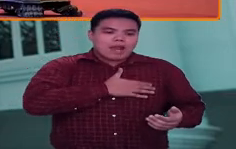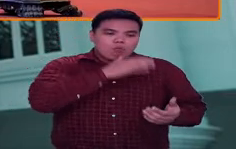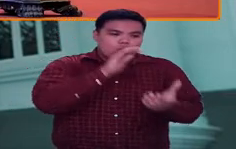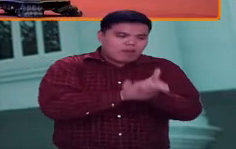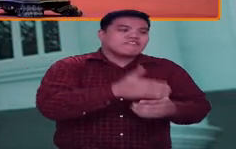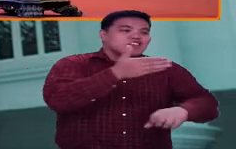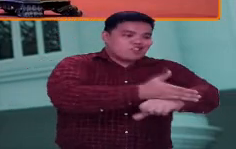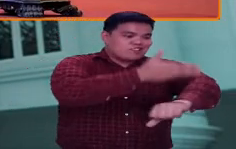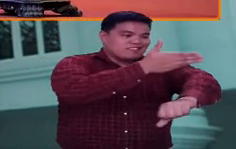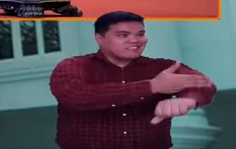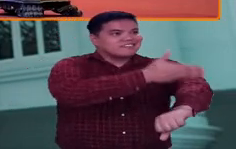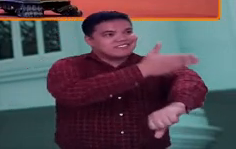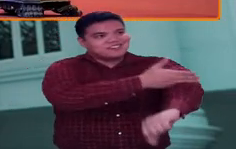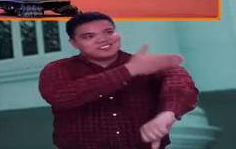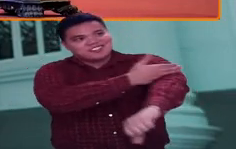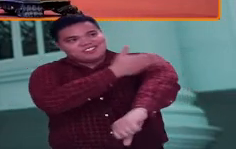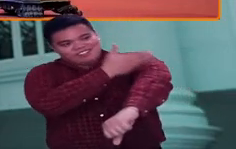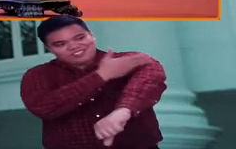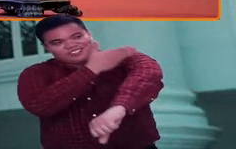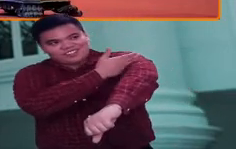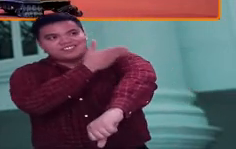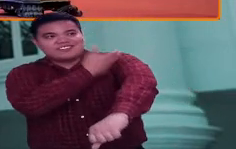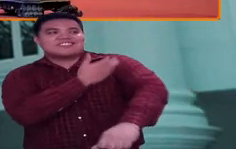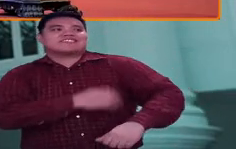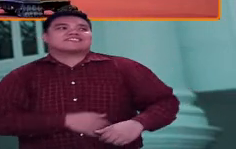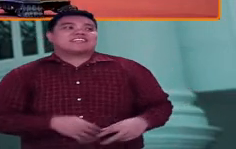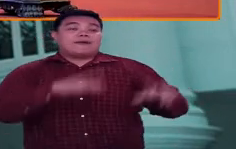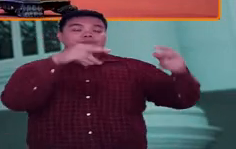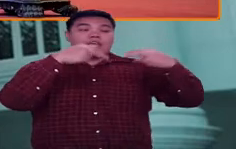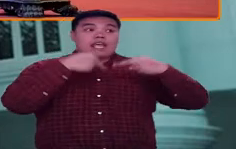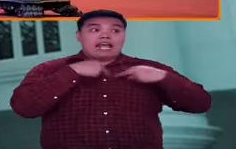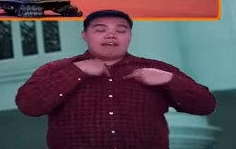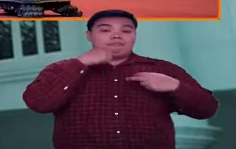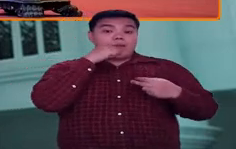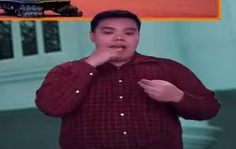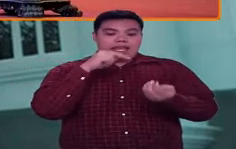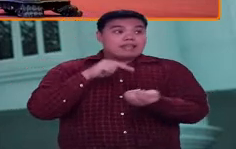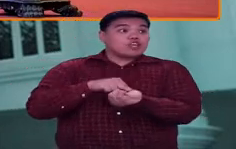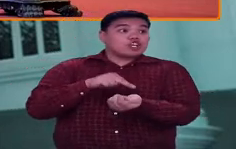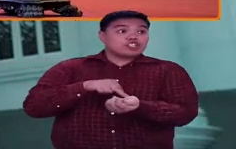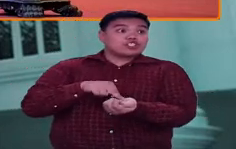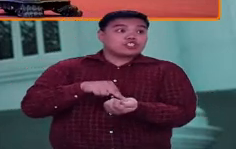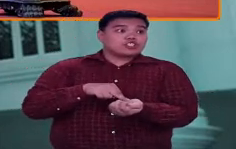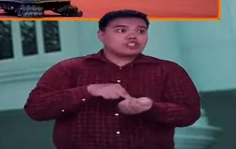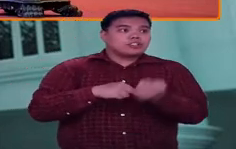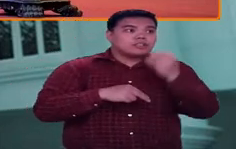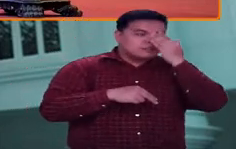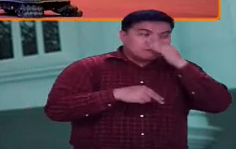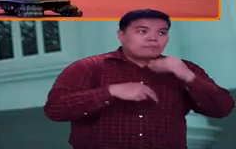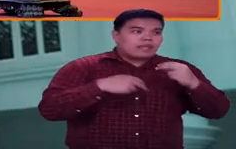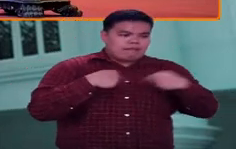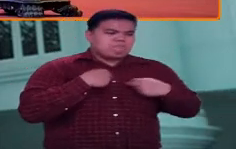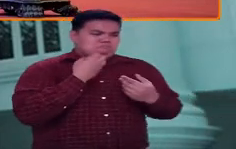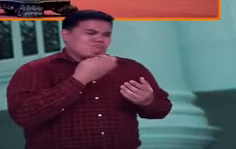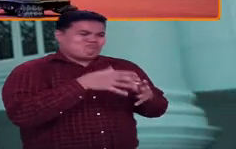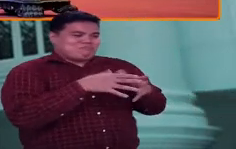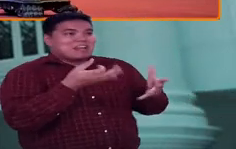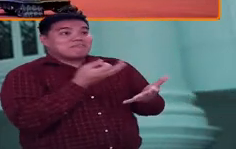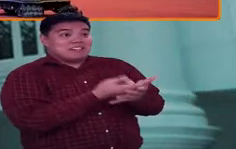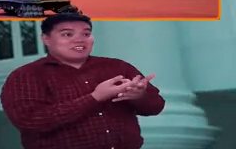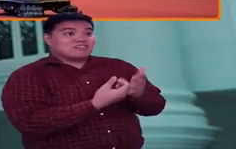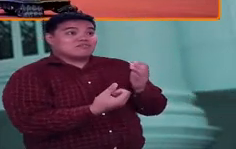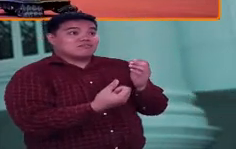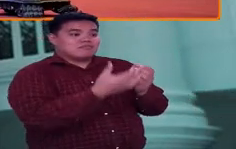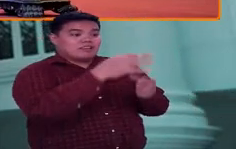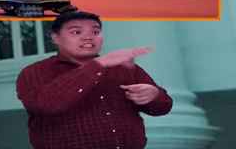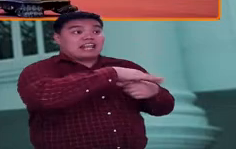keeps taking care of everything. Amen. There was a lady who was a nurse. She had a very modest income, and so